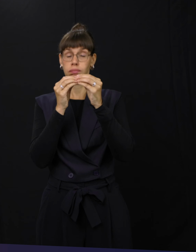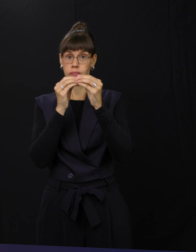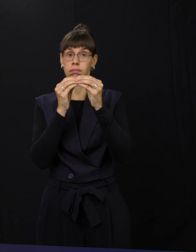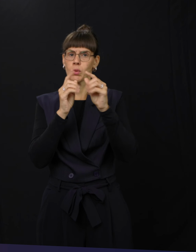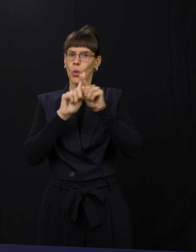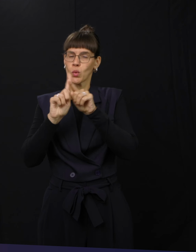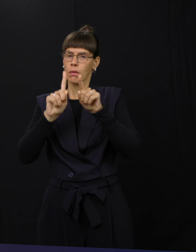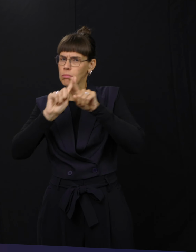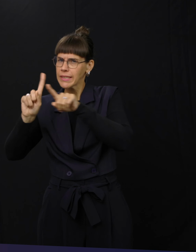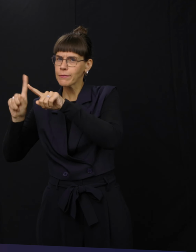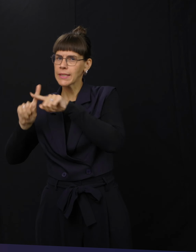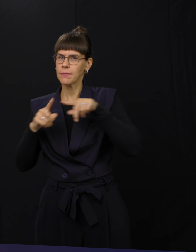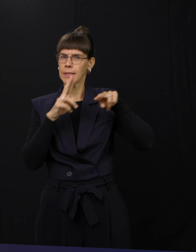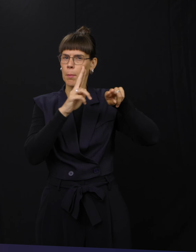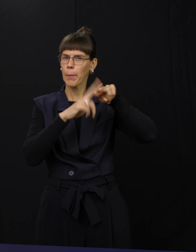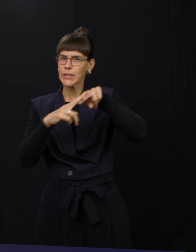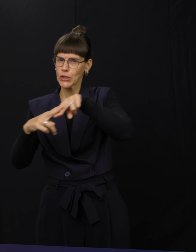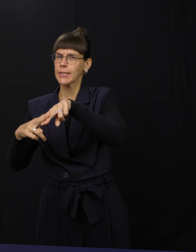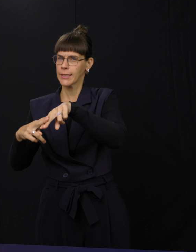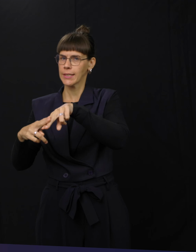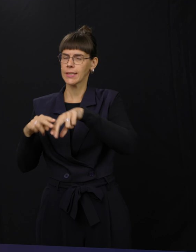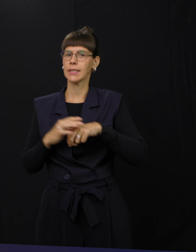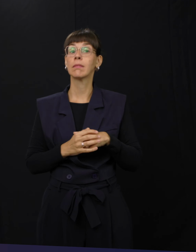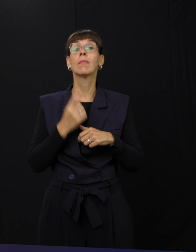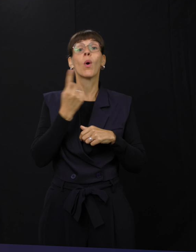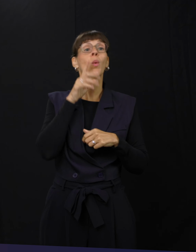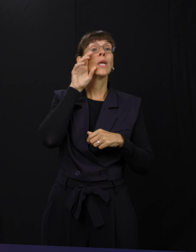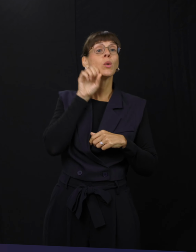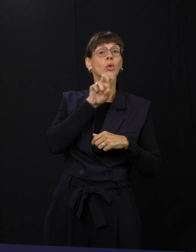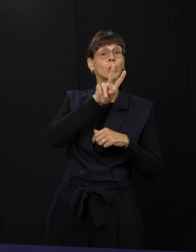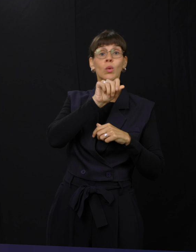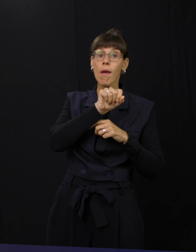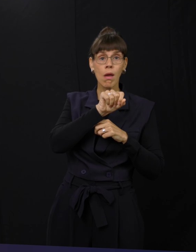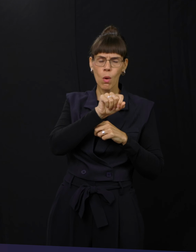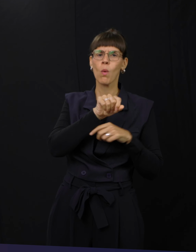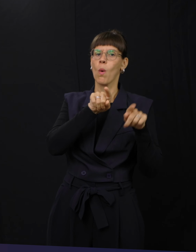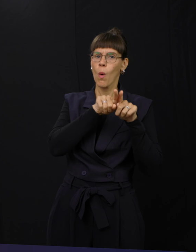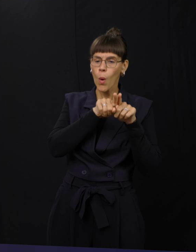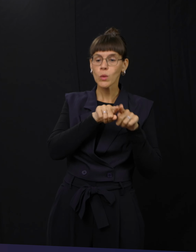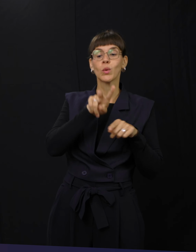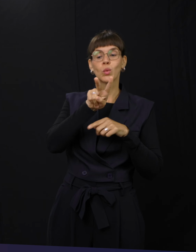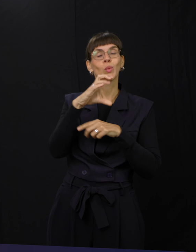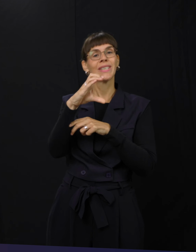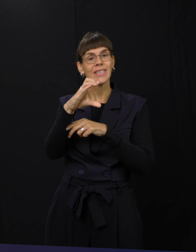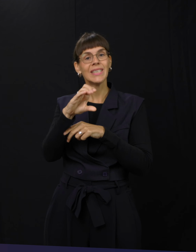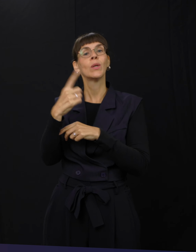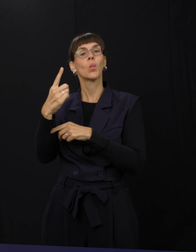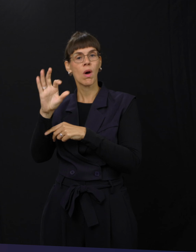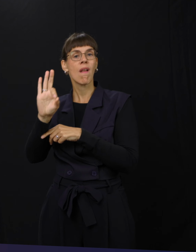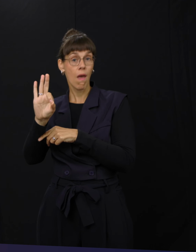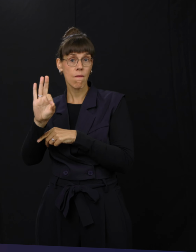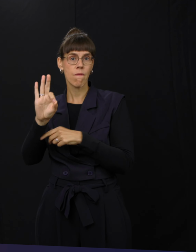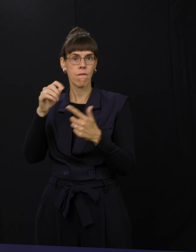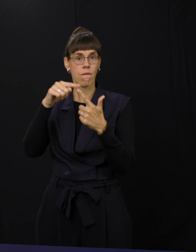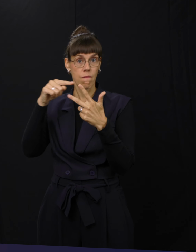genetic patches for other groups of patients, not only Usher 2A, but also Ushersyndroom type 2C and 1F. That's what